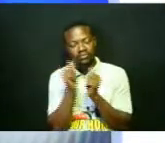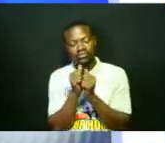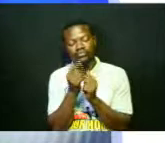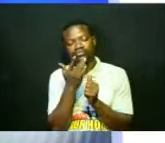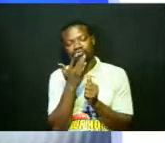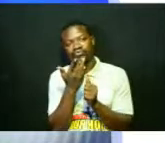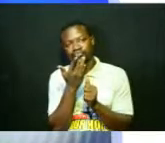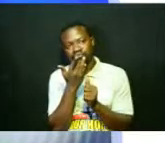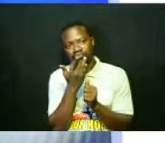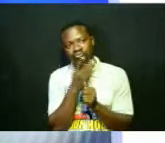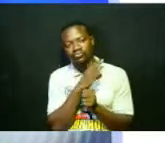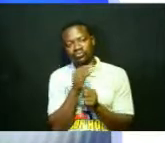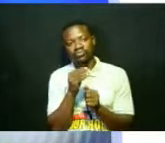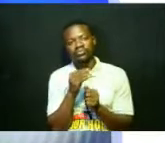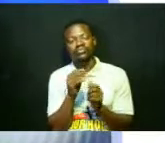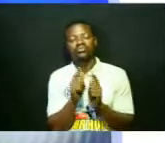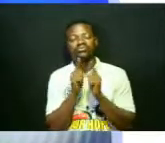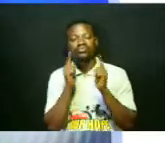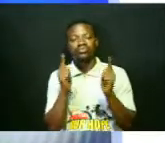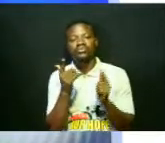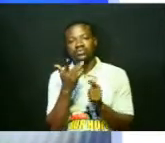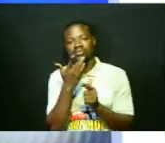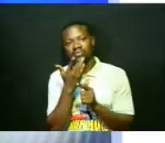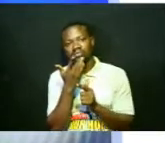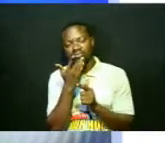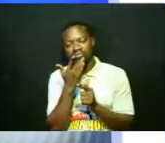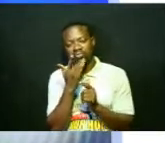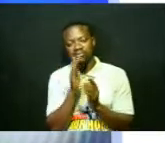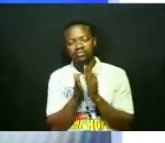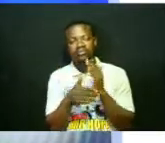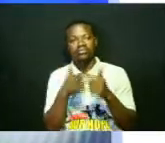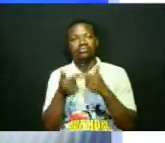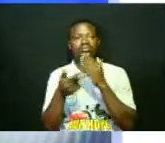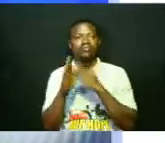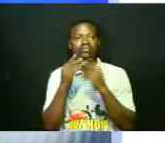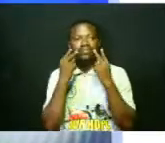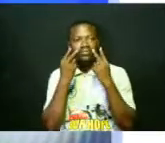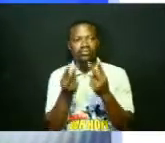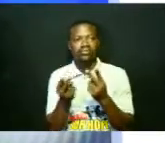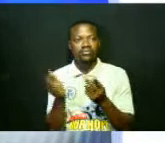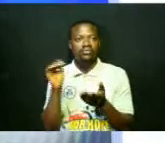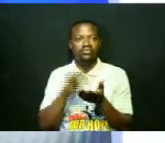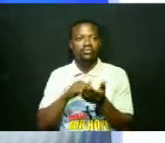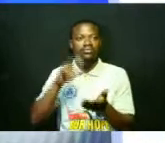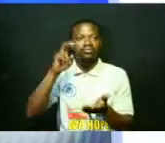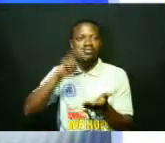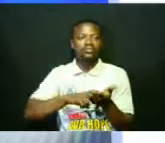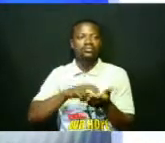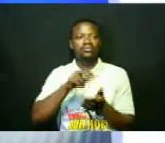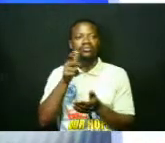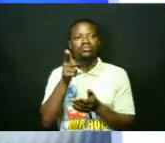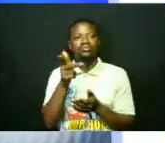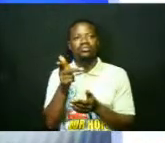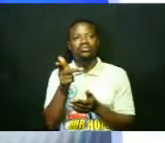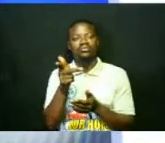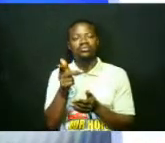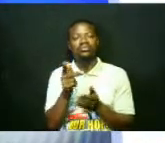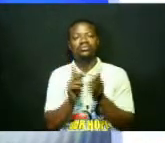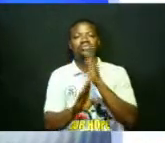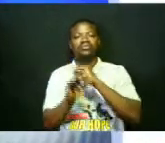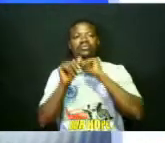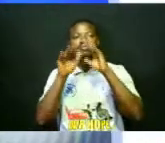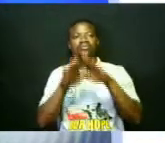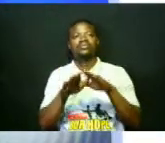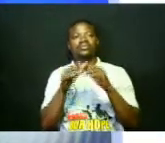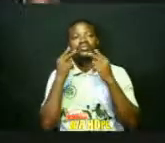favor and great favor. God willing, we'll see you in 2023. May the Lord bless you